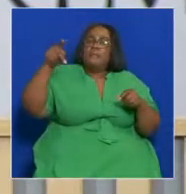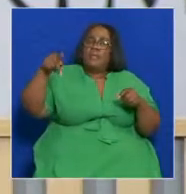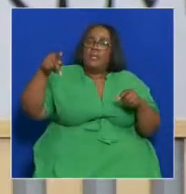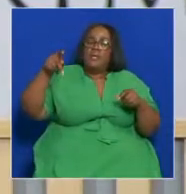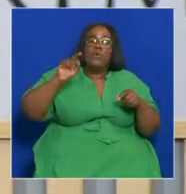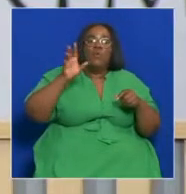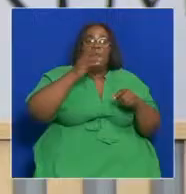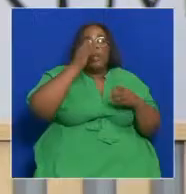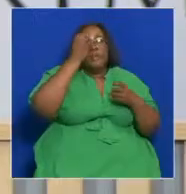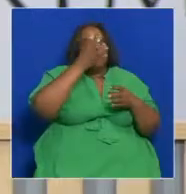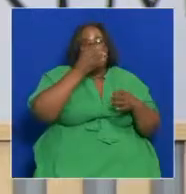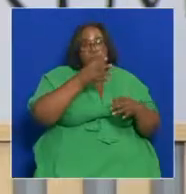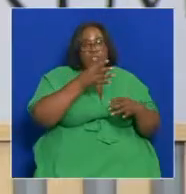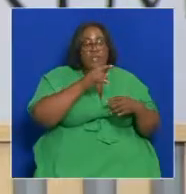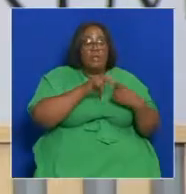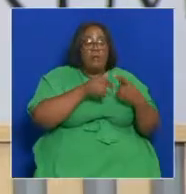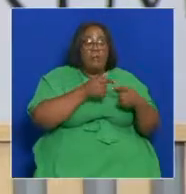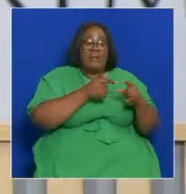relating to that matter